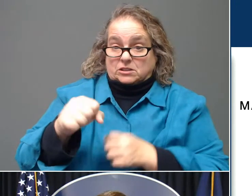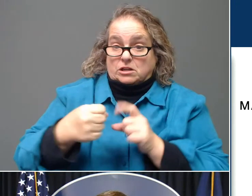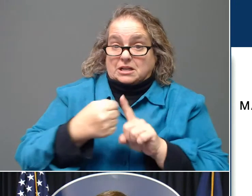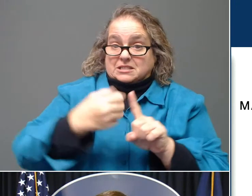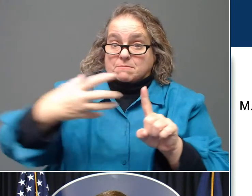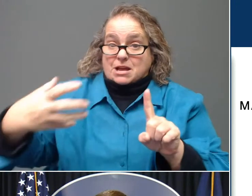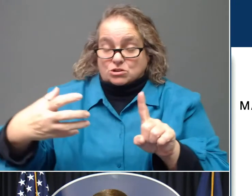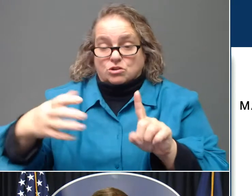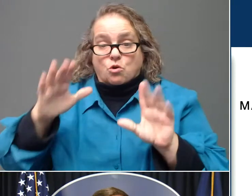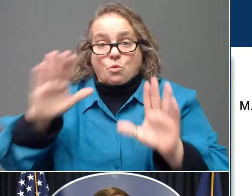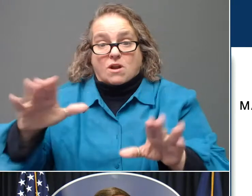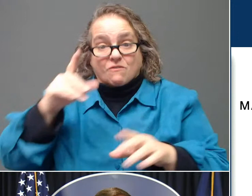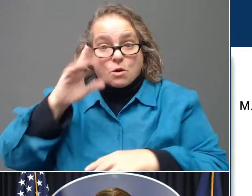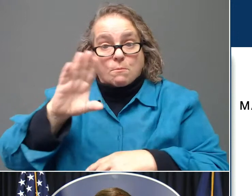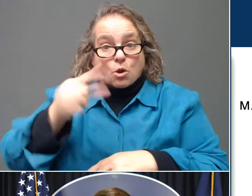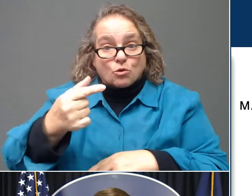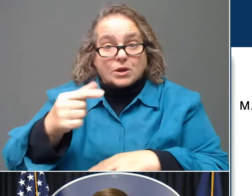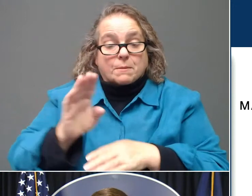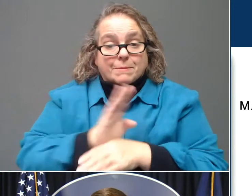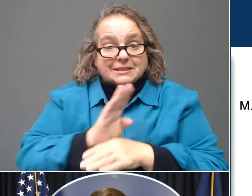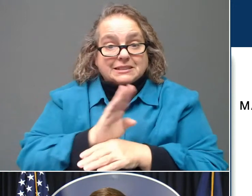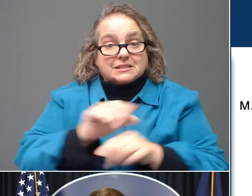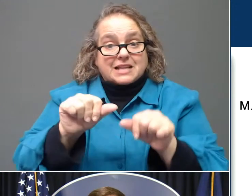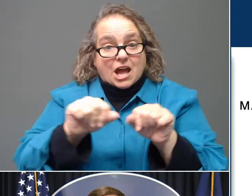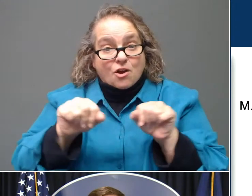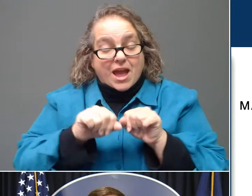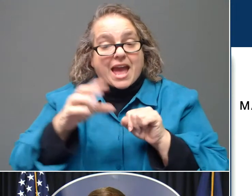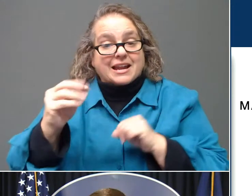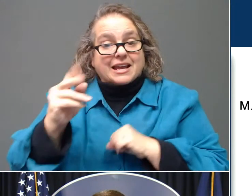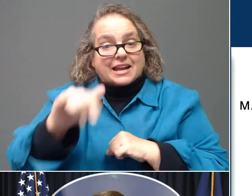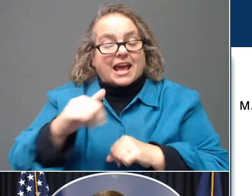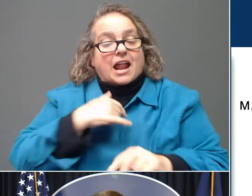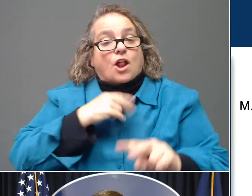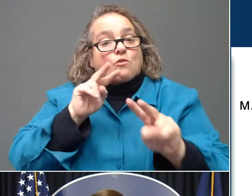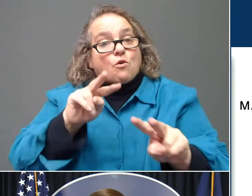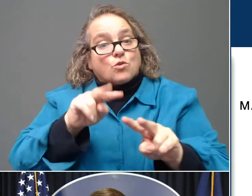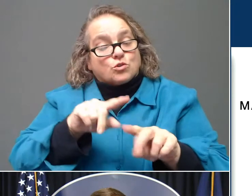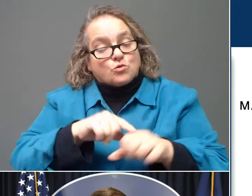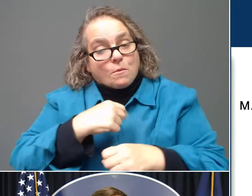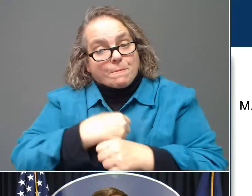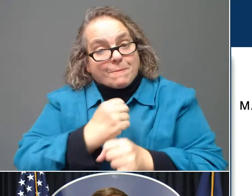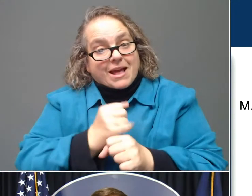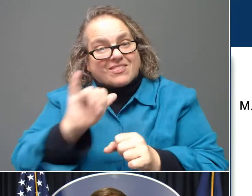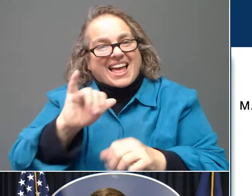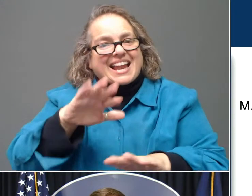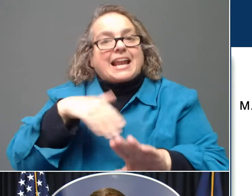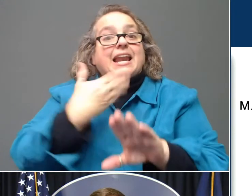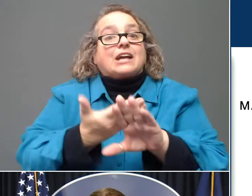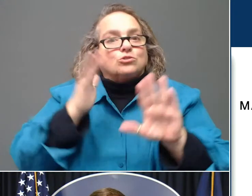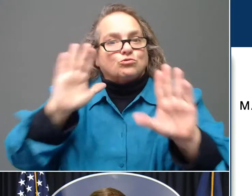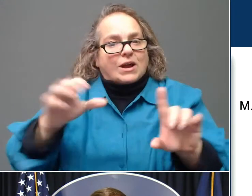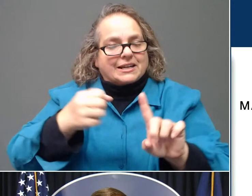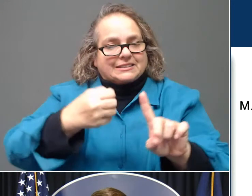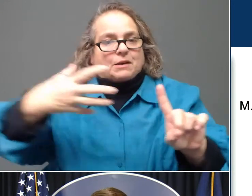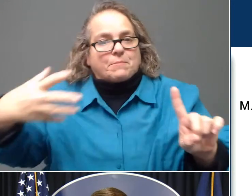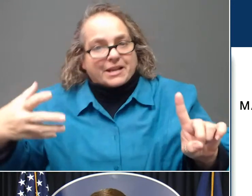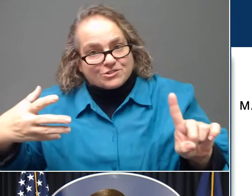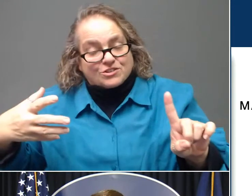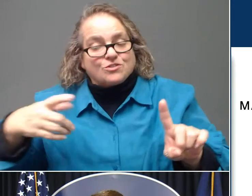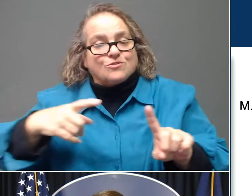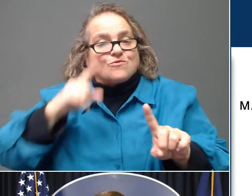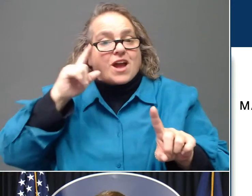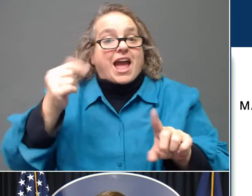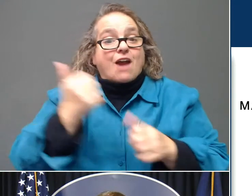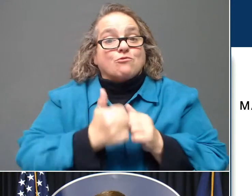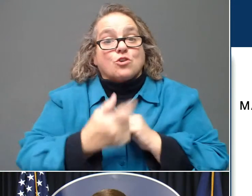and to Kentucky, and I look forward to helping you make that next great expansion. With every one of our great Kentucky companies that adds